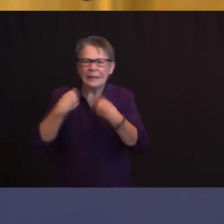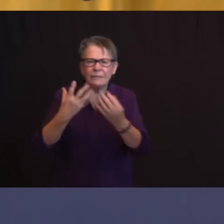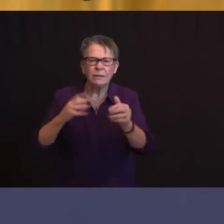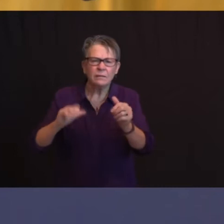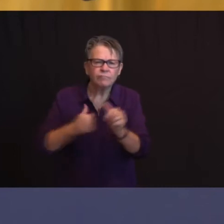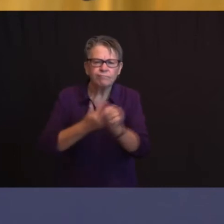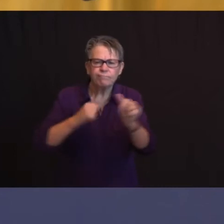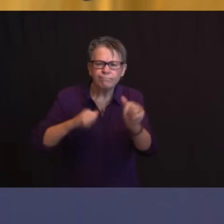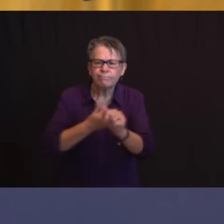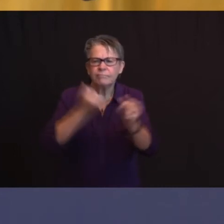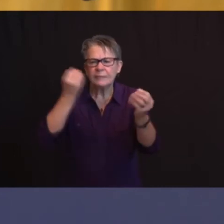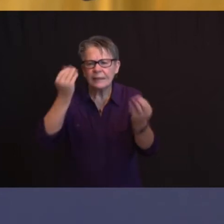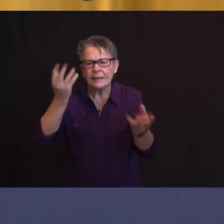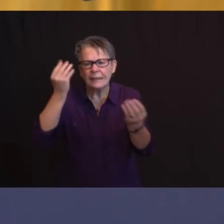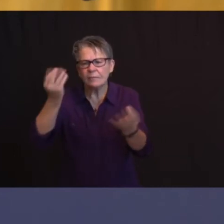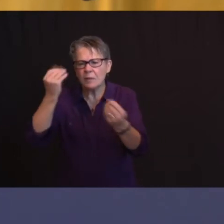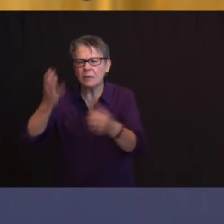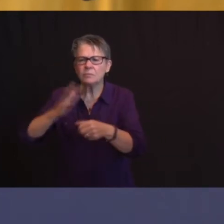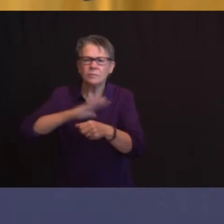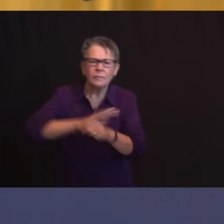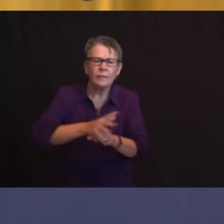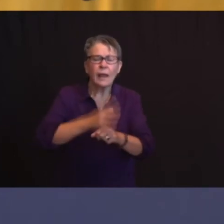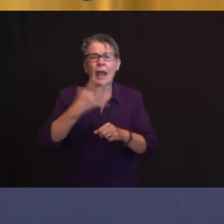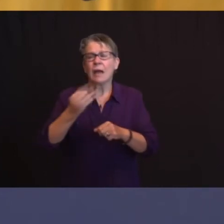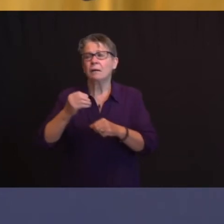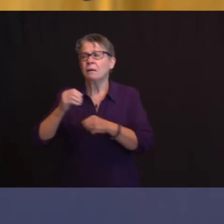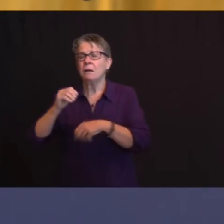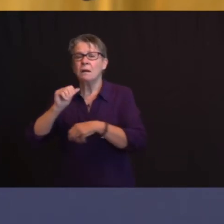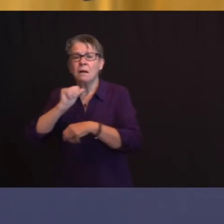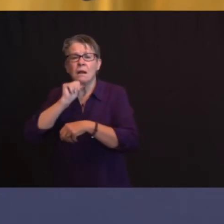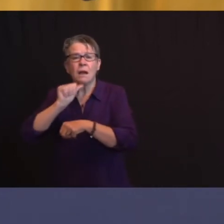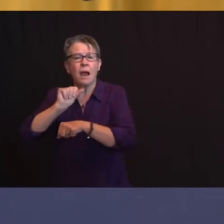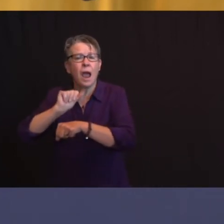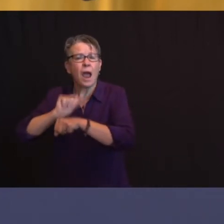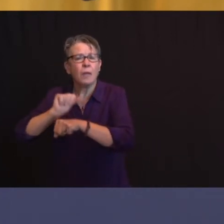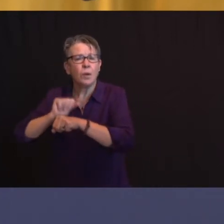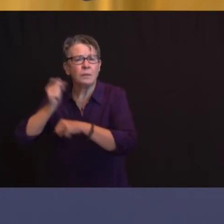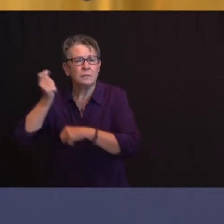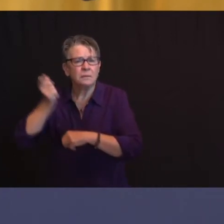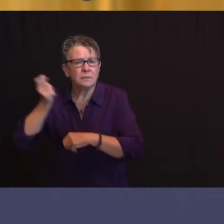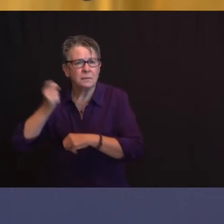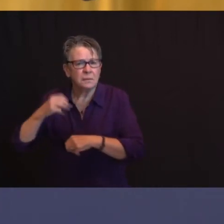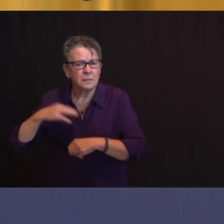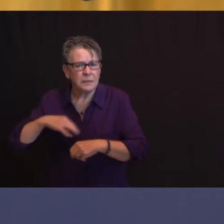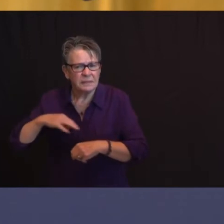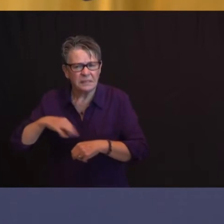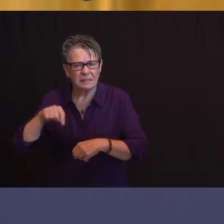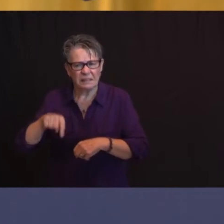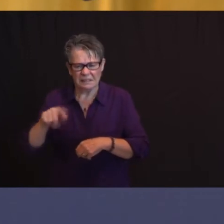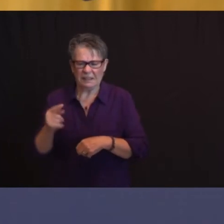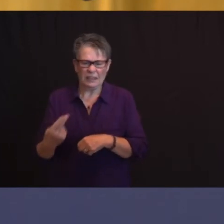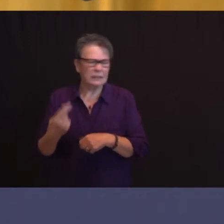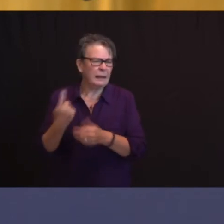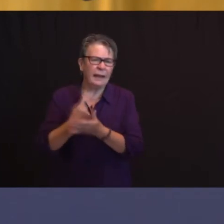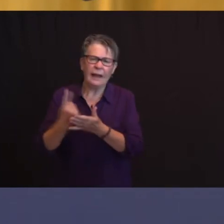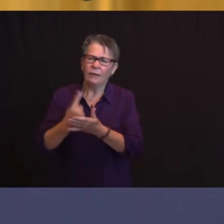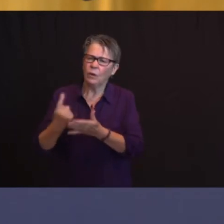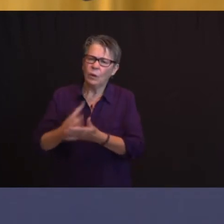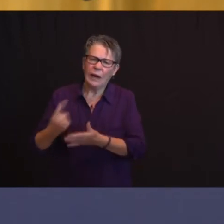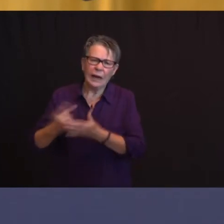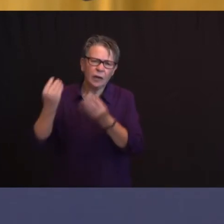updates. And if we are public, or if I'm public, I will try to do that. I don't think I am. But on Friday, we'll be back here